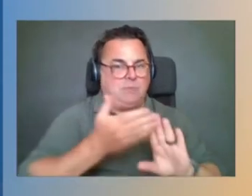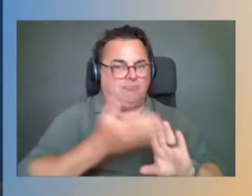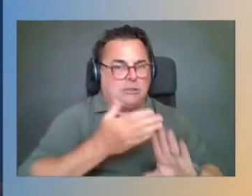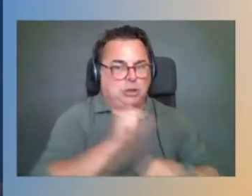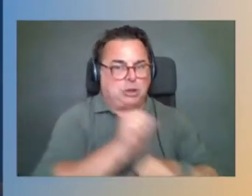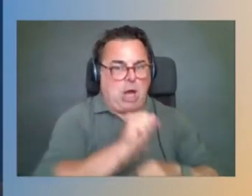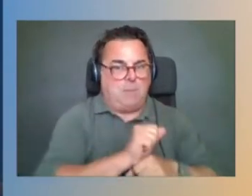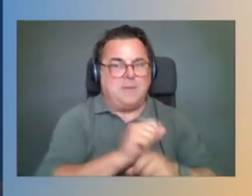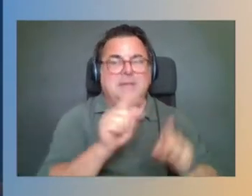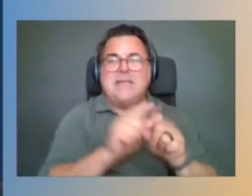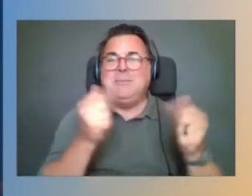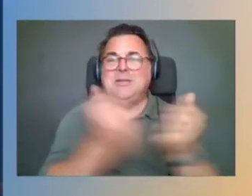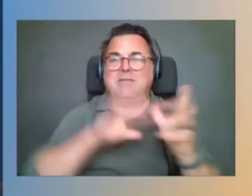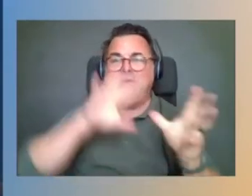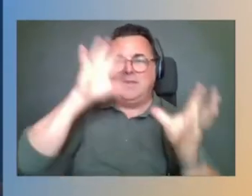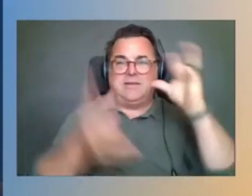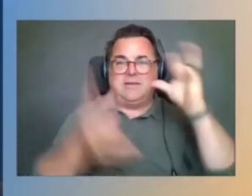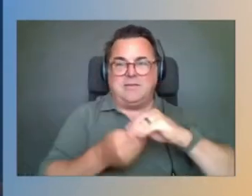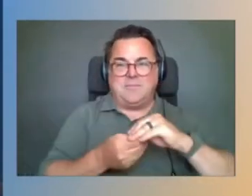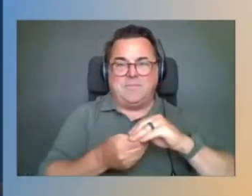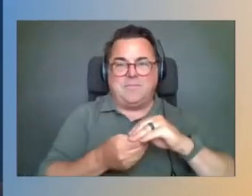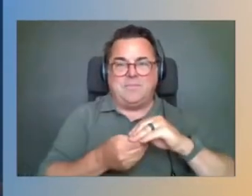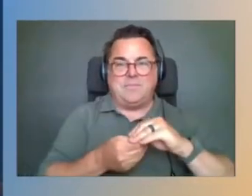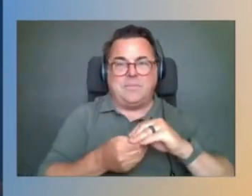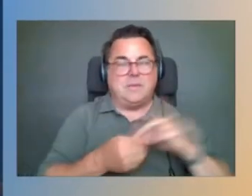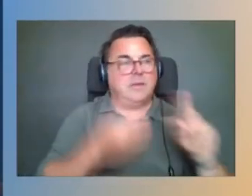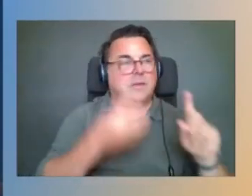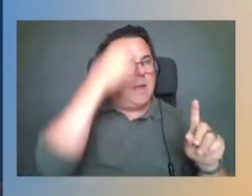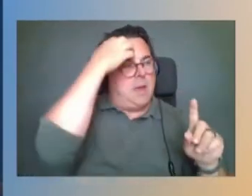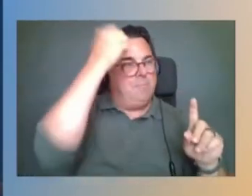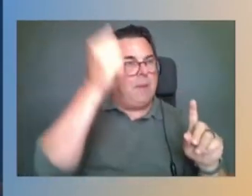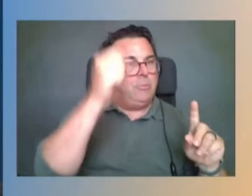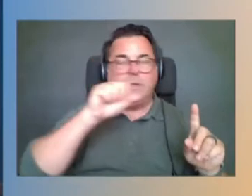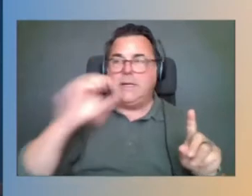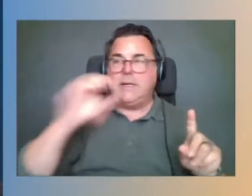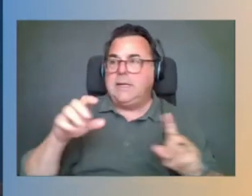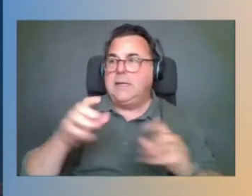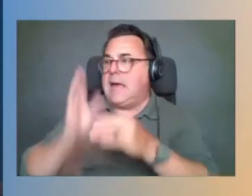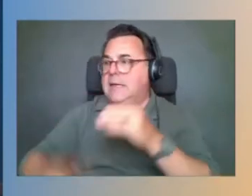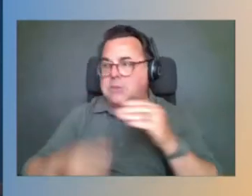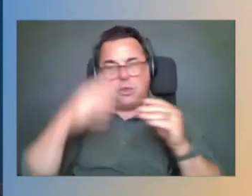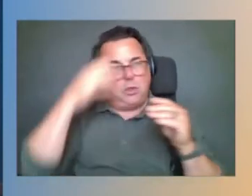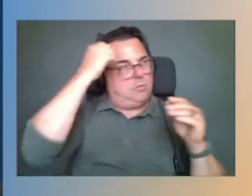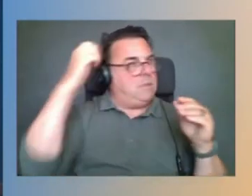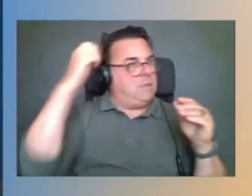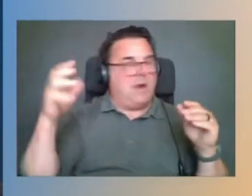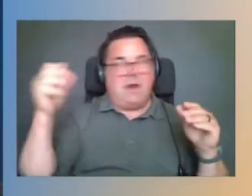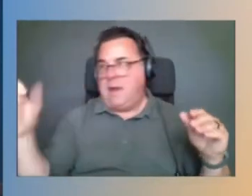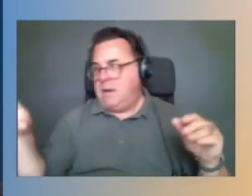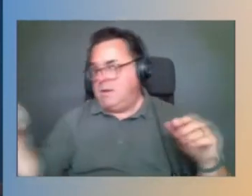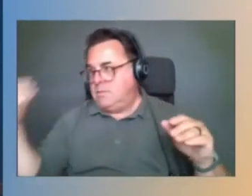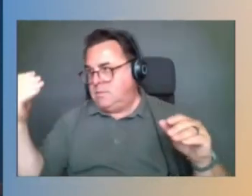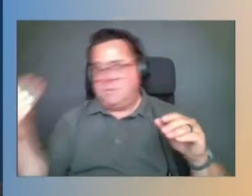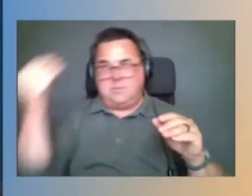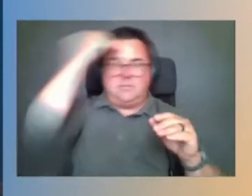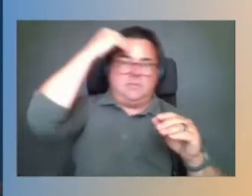the bus, right? Its job is just get stuff out of memory and decode it, execute it, put stuff back into memory. Exactly, yeah. Interesting.